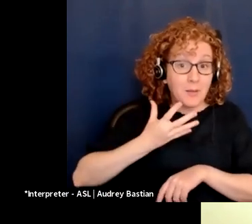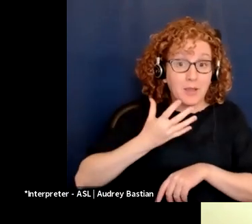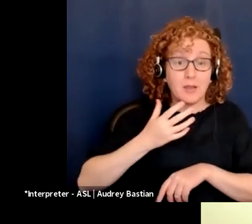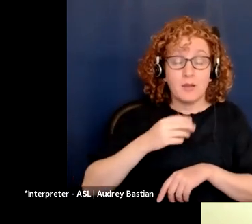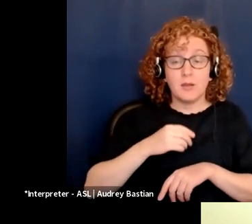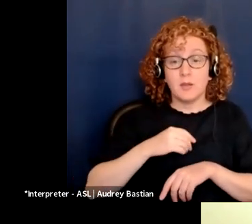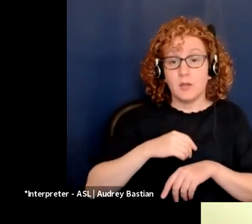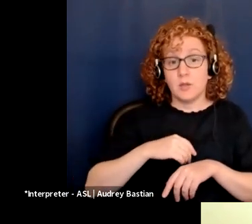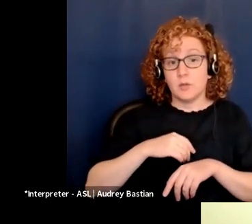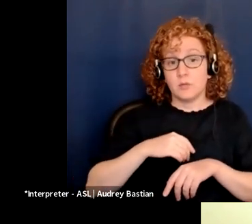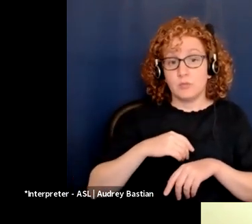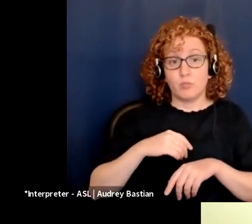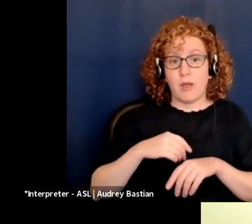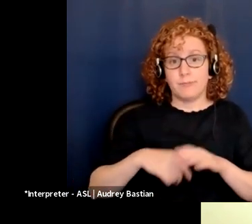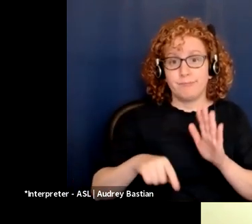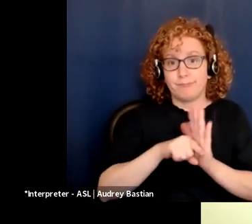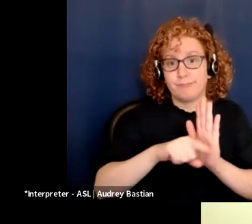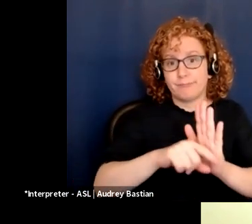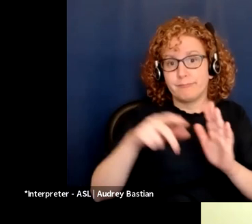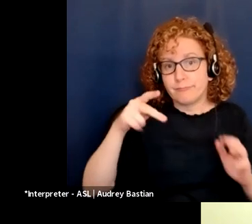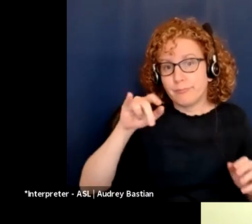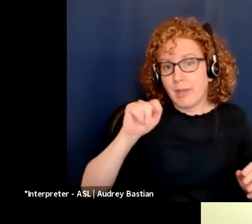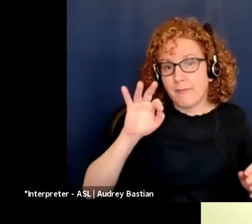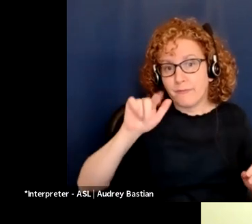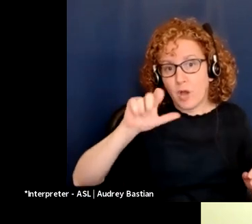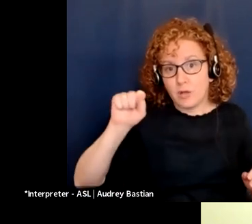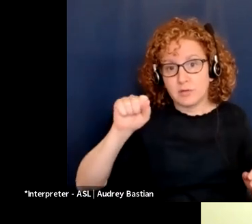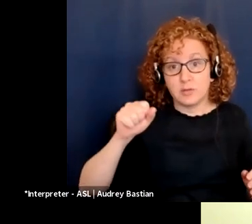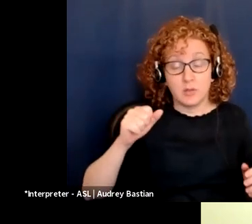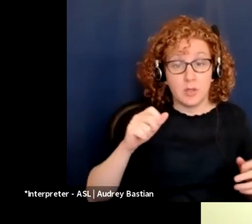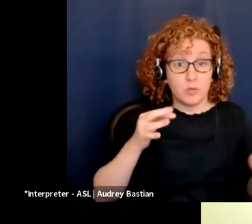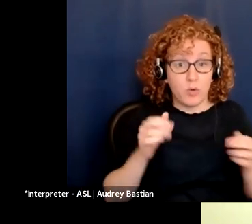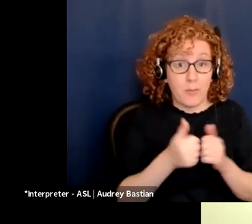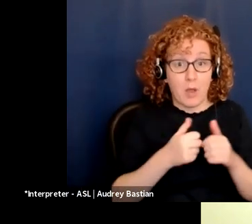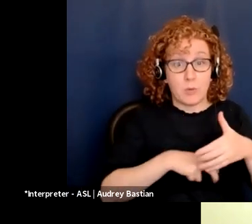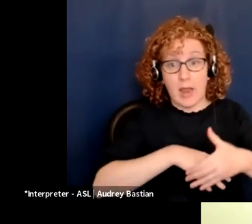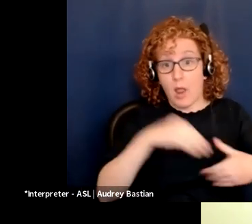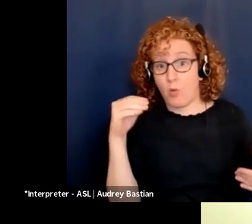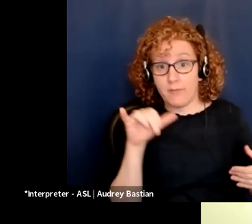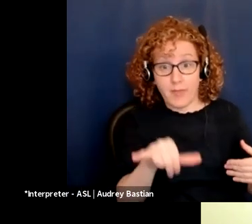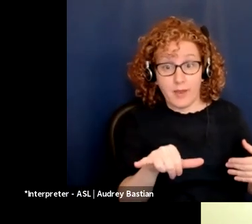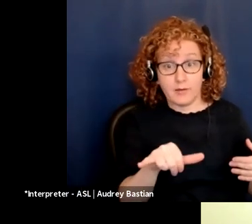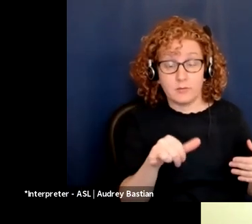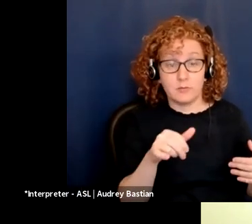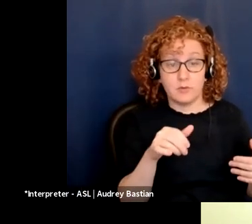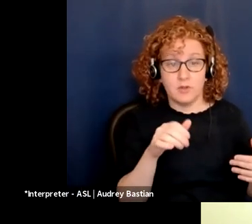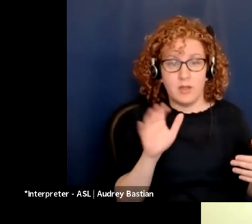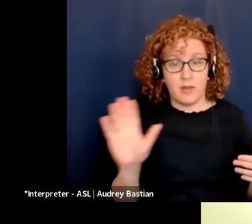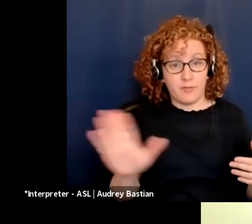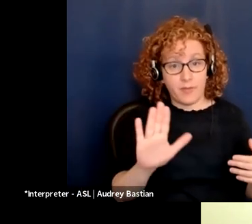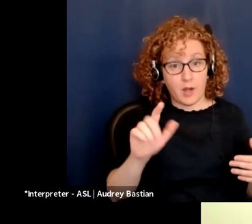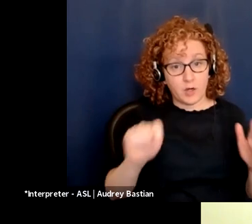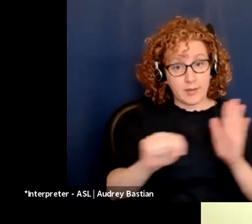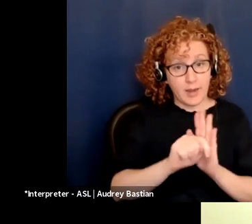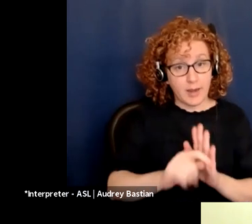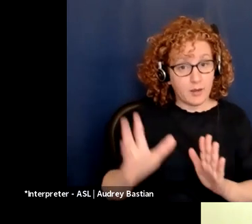pitfalls I'm about to fall into and describe how they got out of them in their day, back